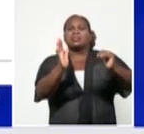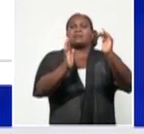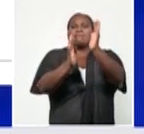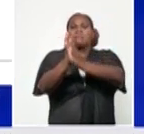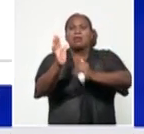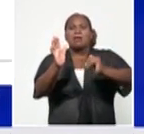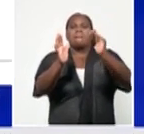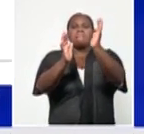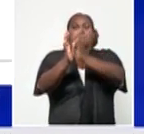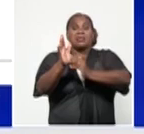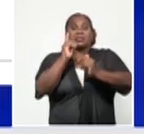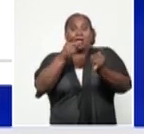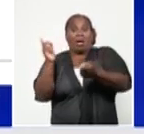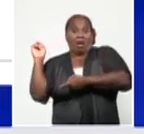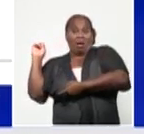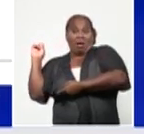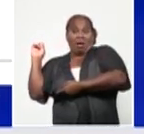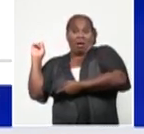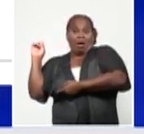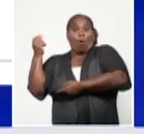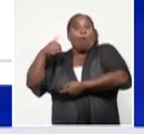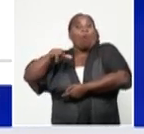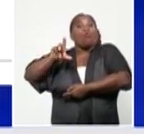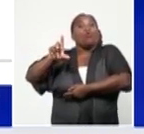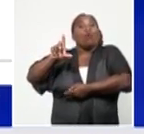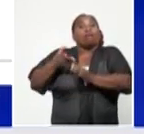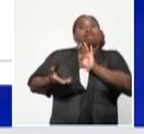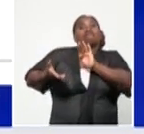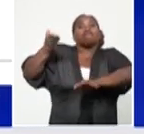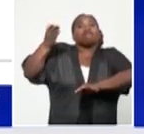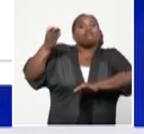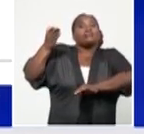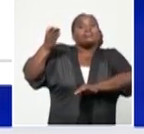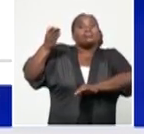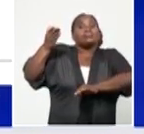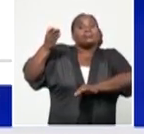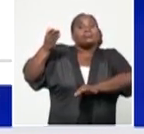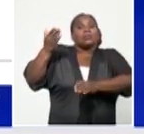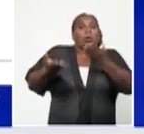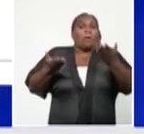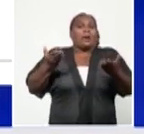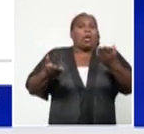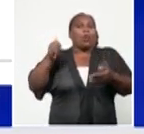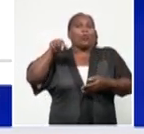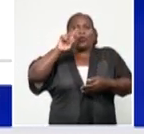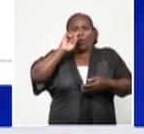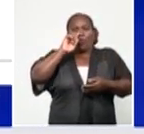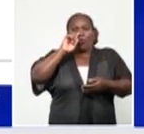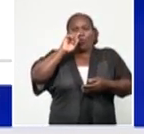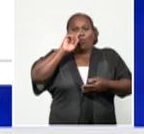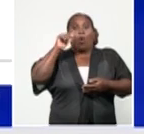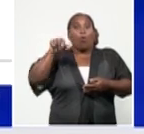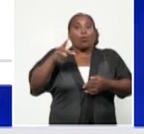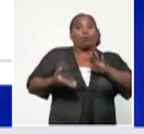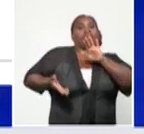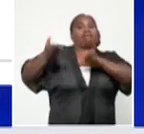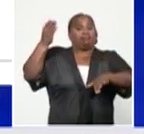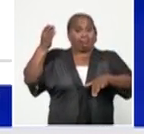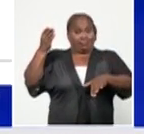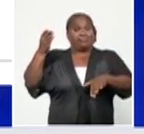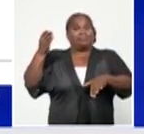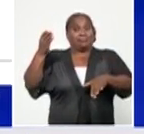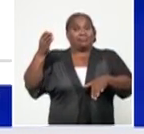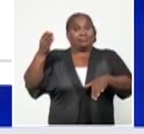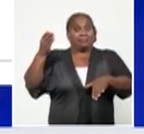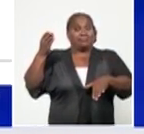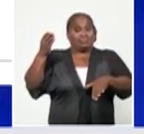where the lowest figures had been recorded, to July. But now in August, we have already reached 255